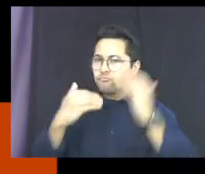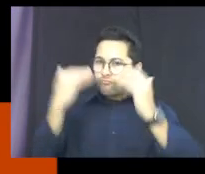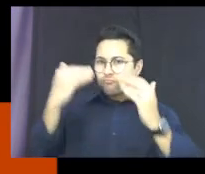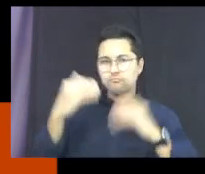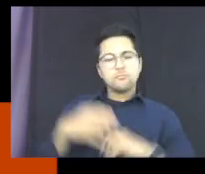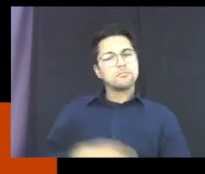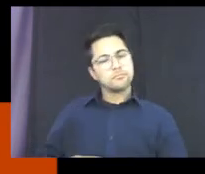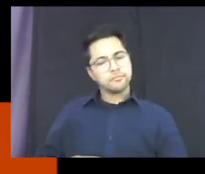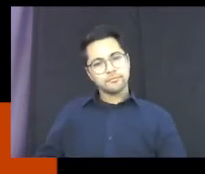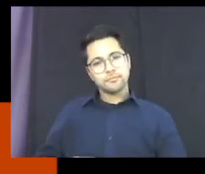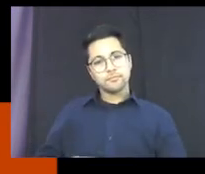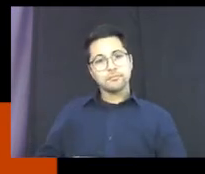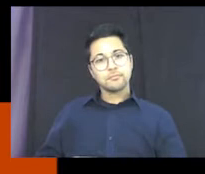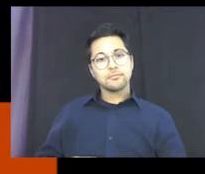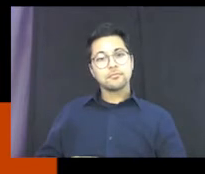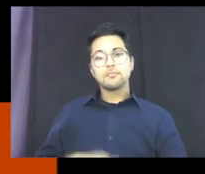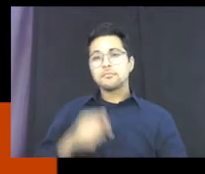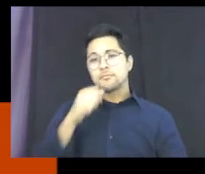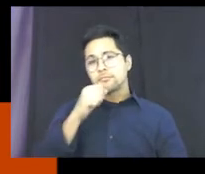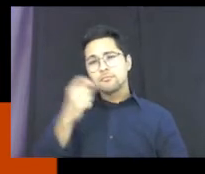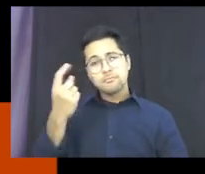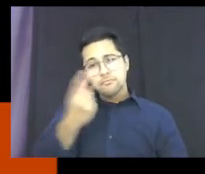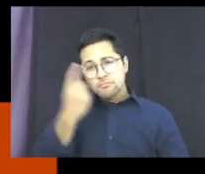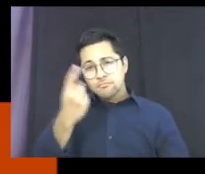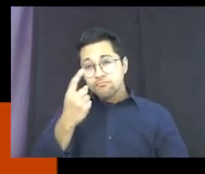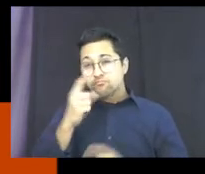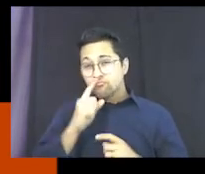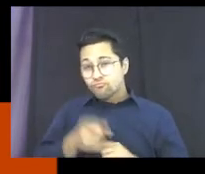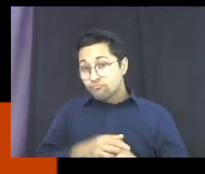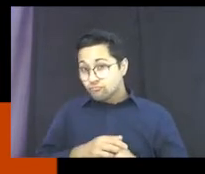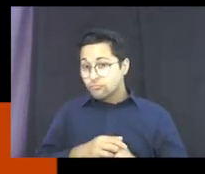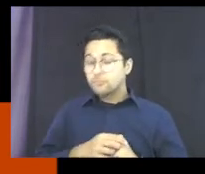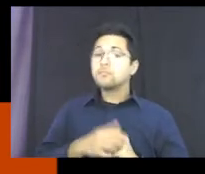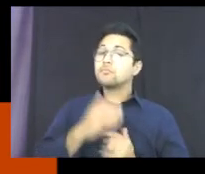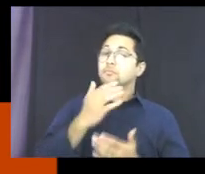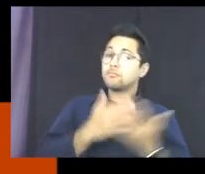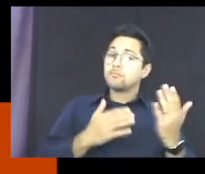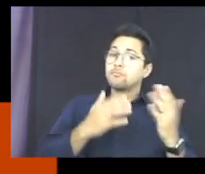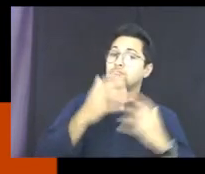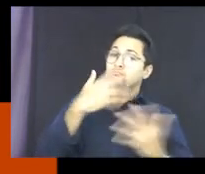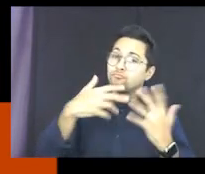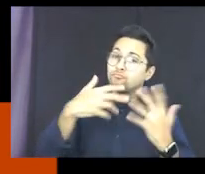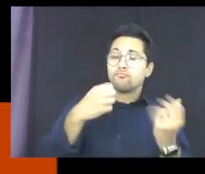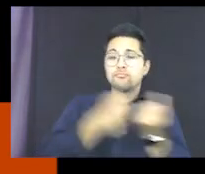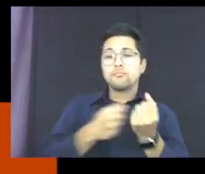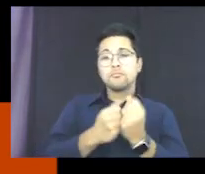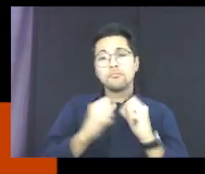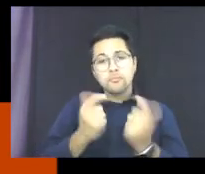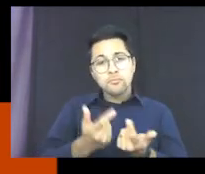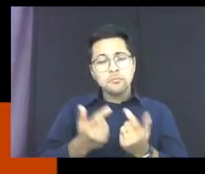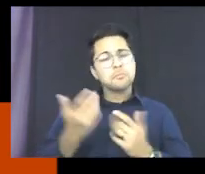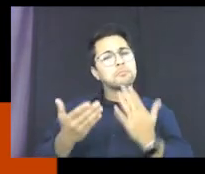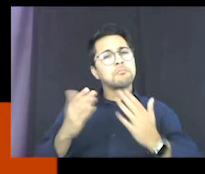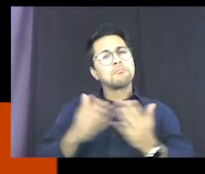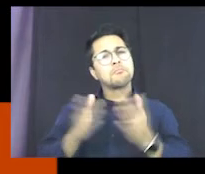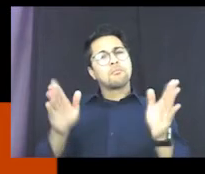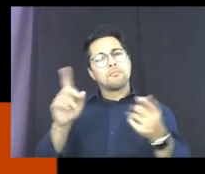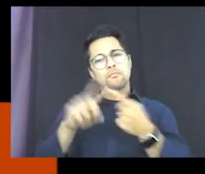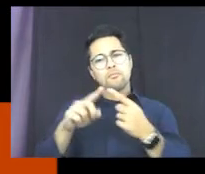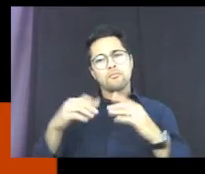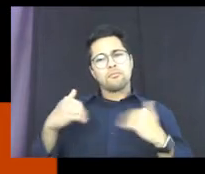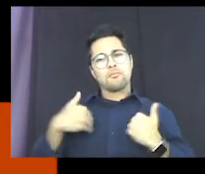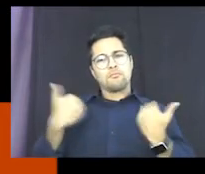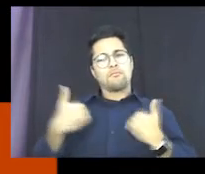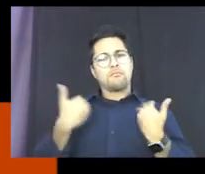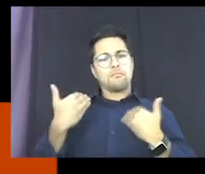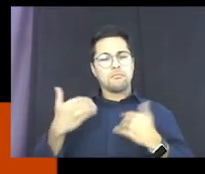join. This is not always the case, however. Some social and support groups may be open to adolescents as